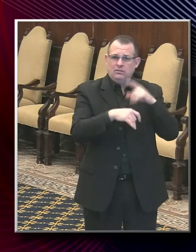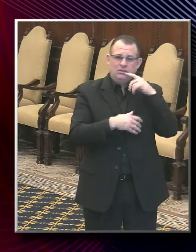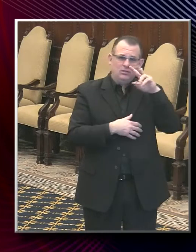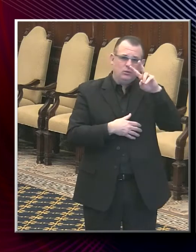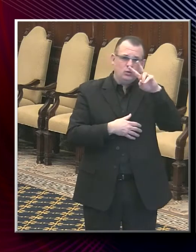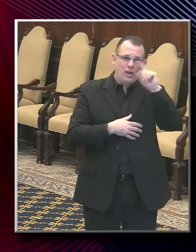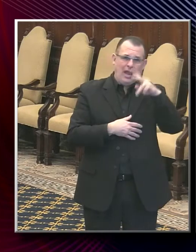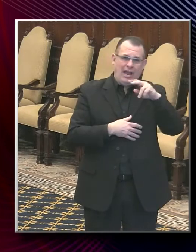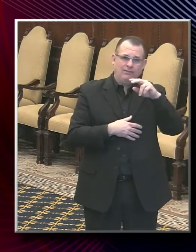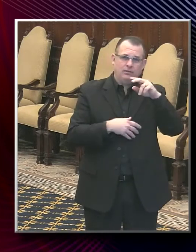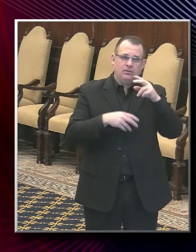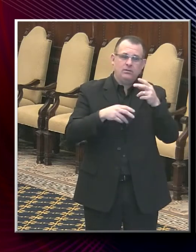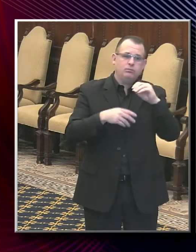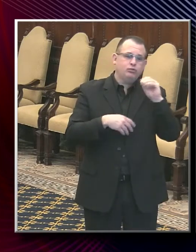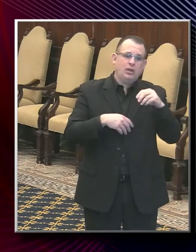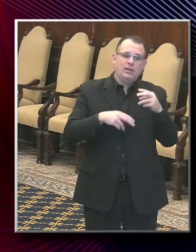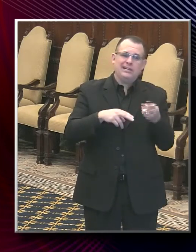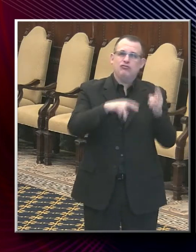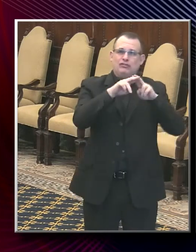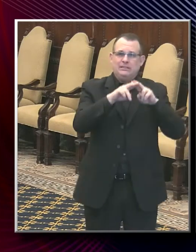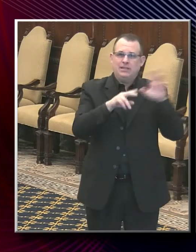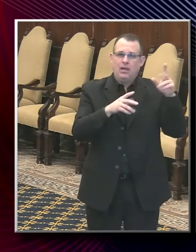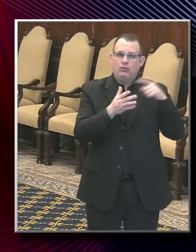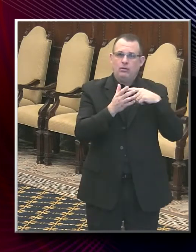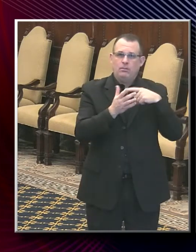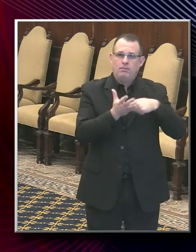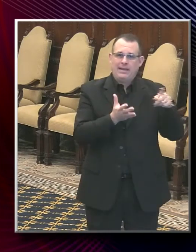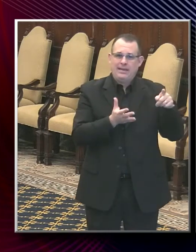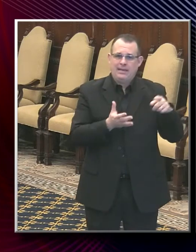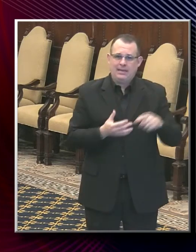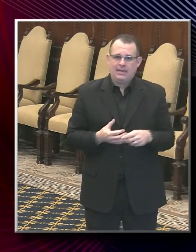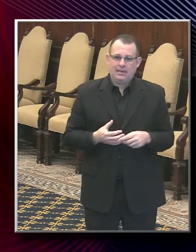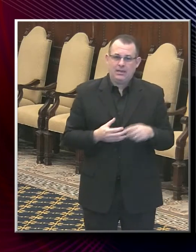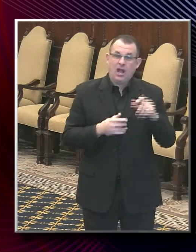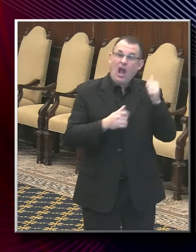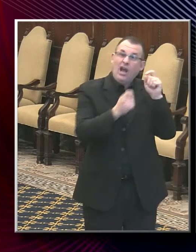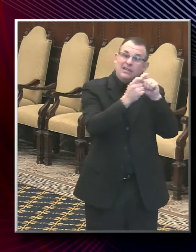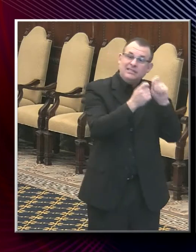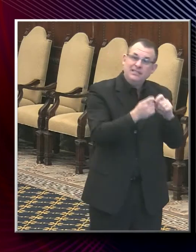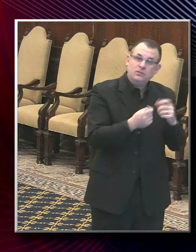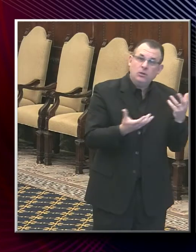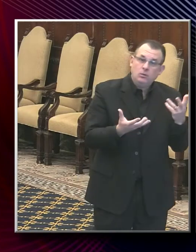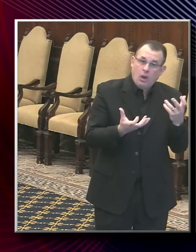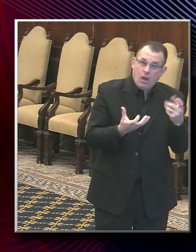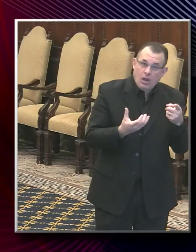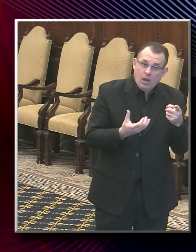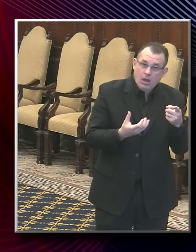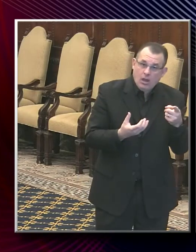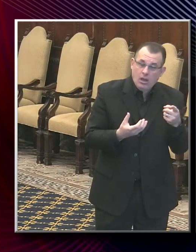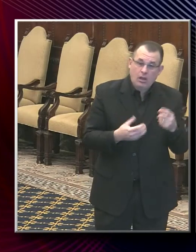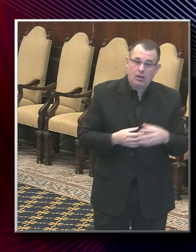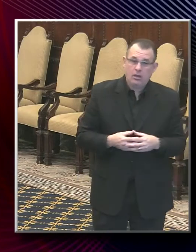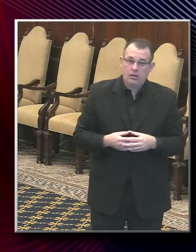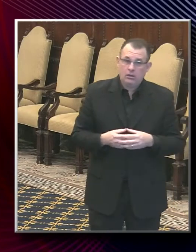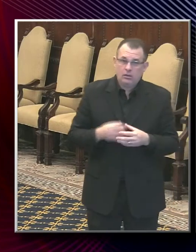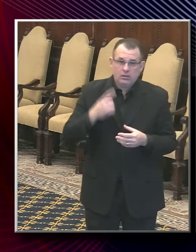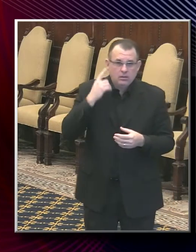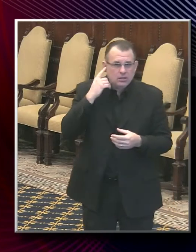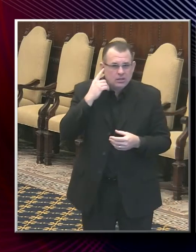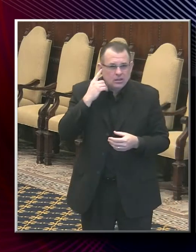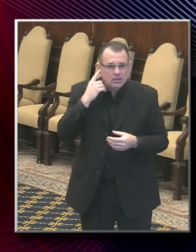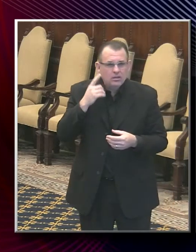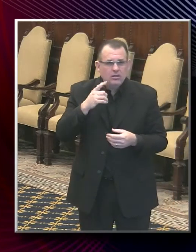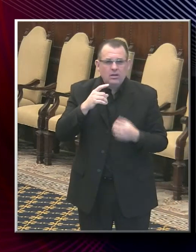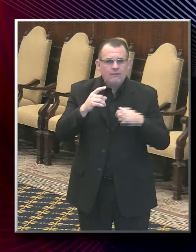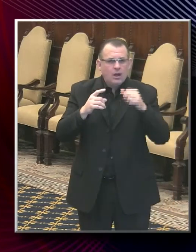raise. If are there other details that you're looking for? Just any other significant changes from